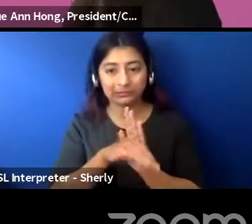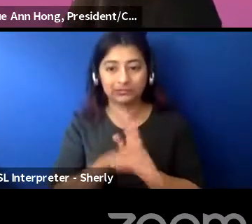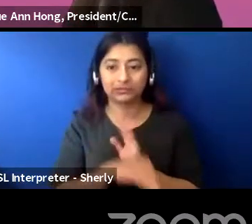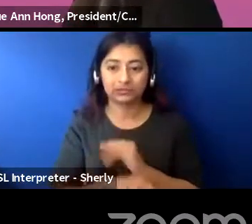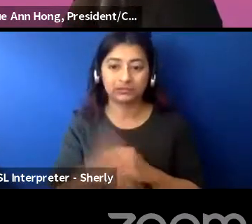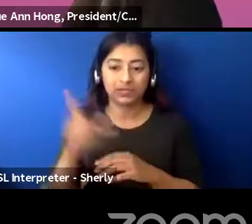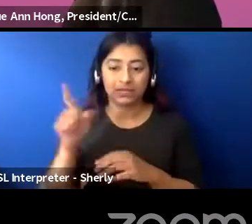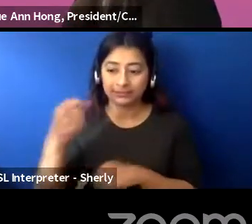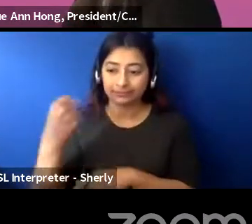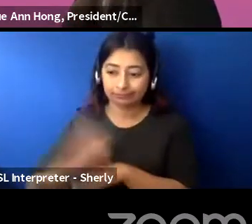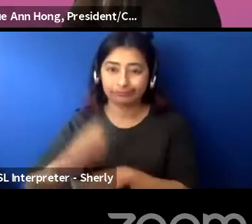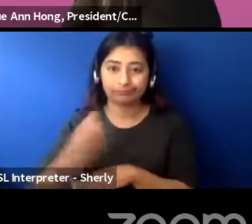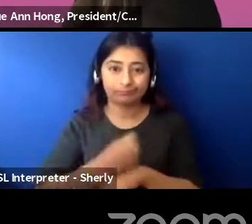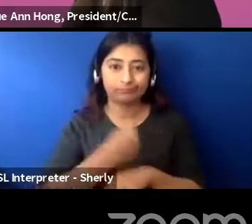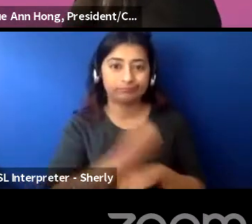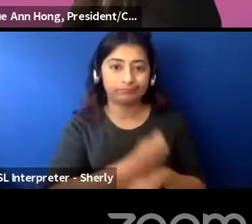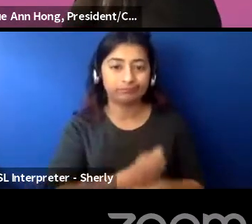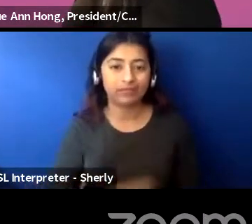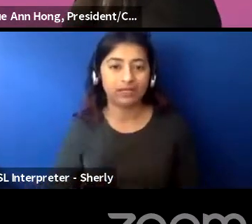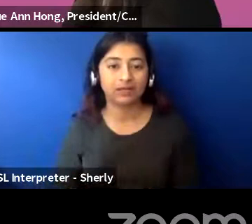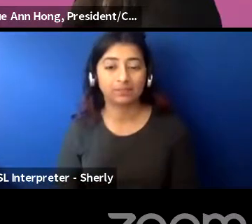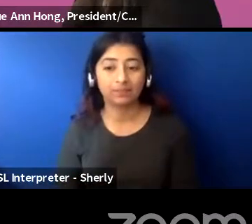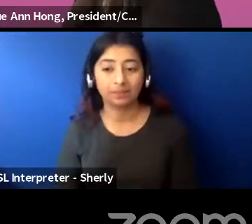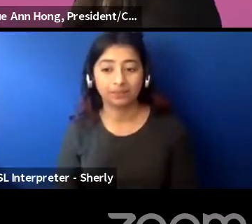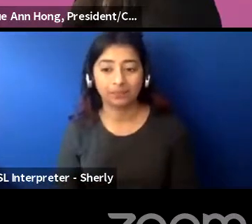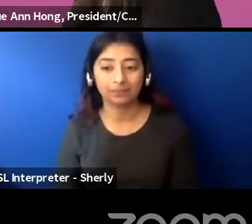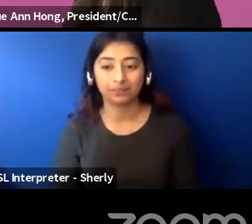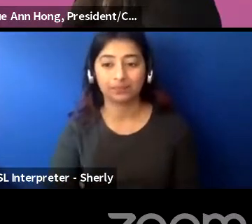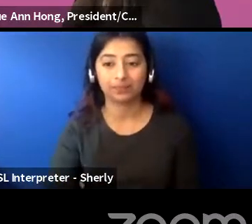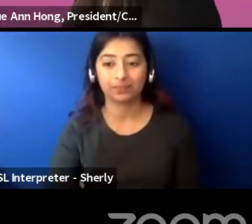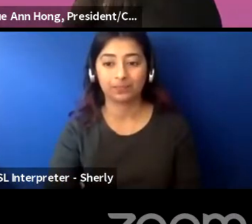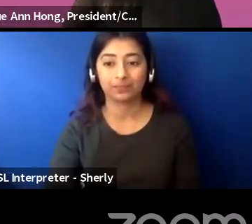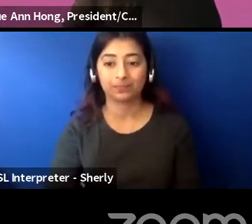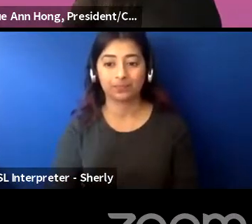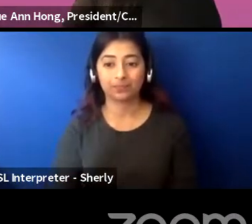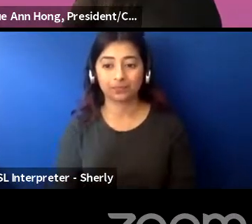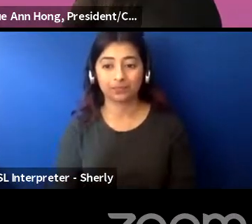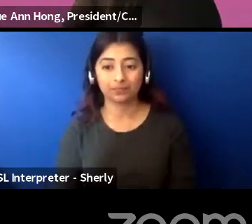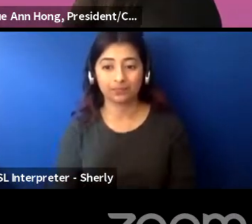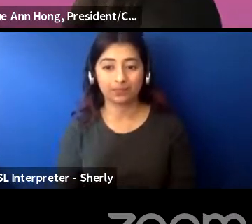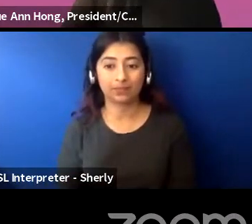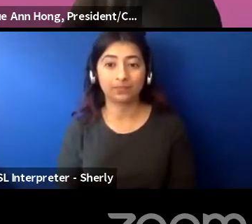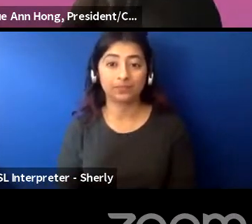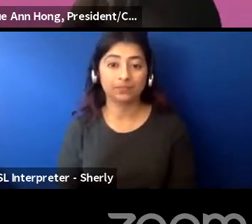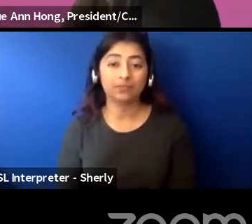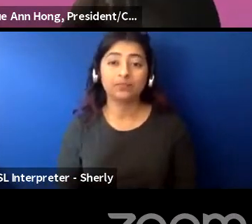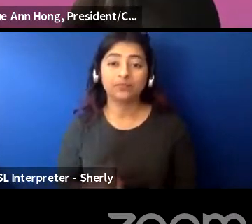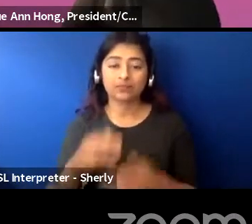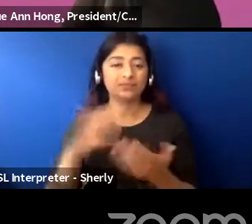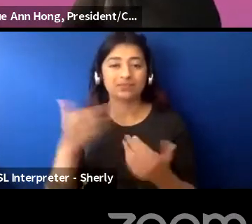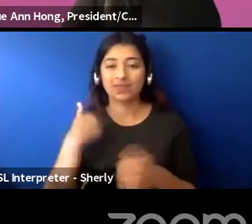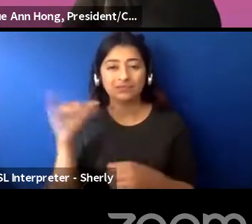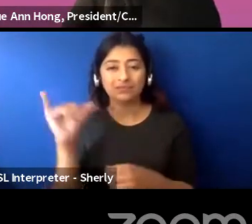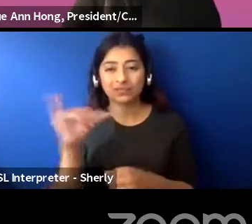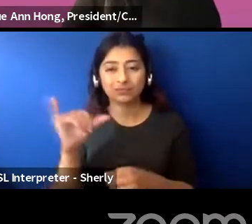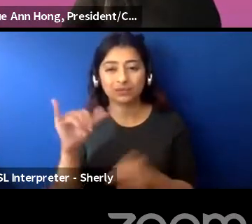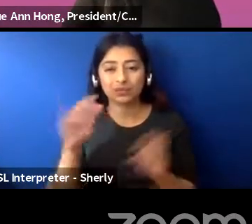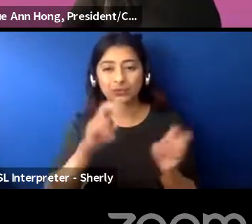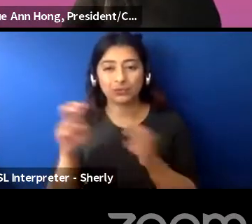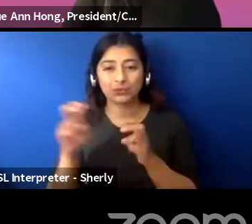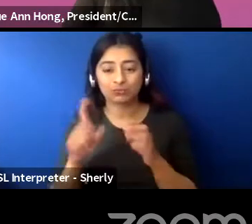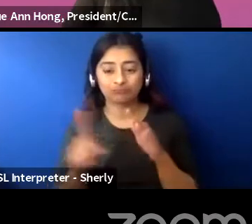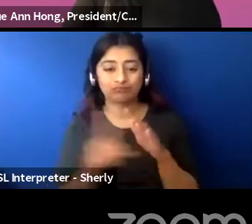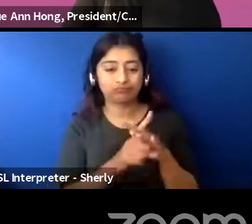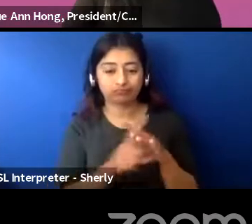shut down. There's a, we talk about the similar issues that have gone on in all of the